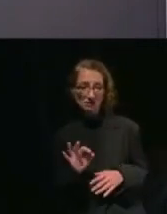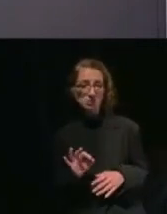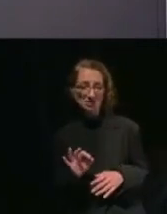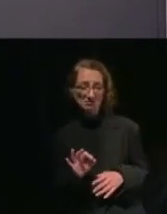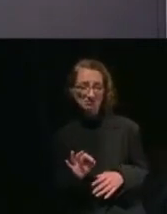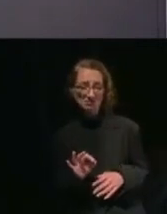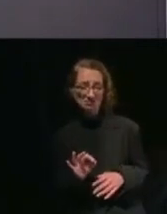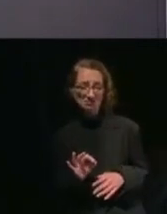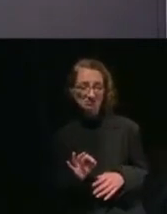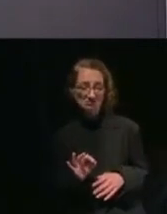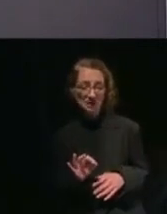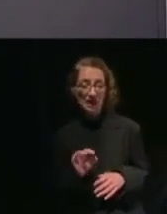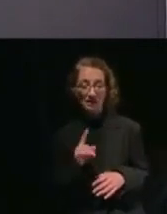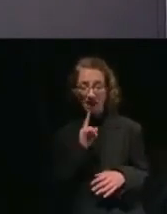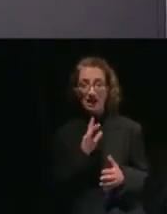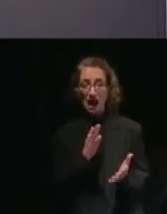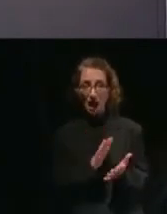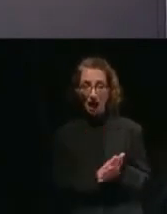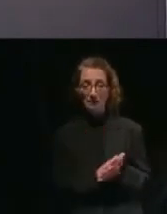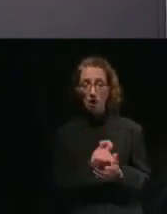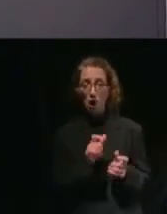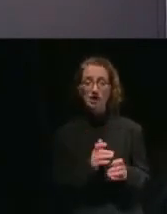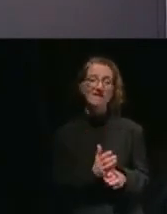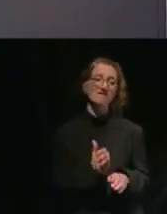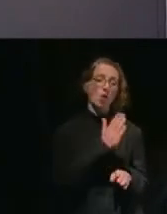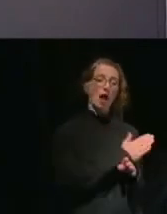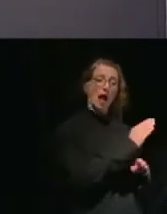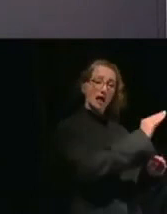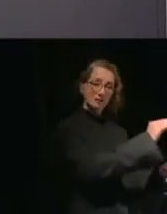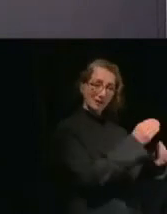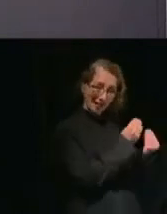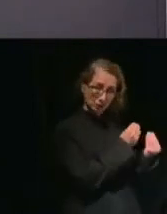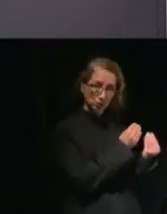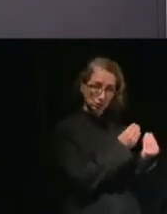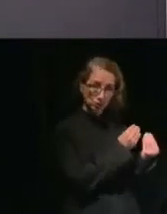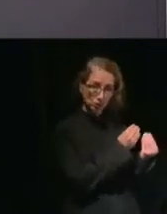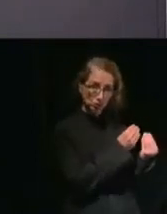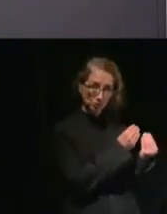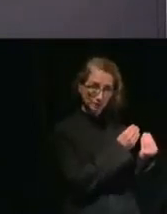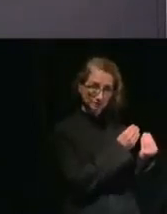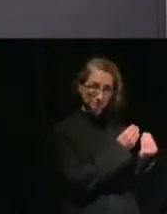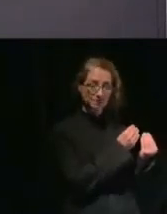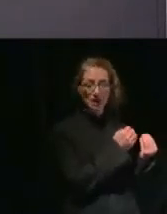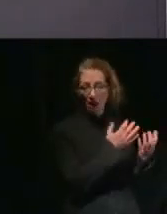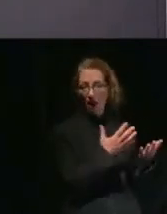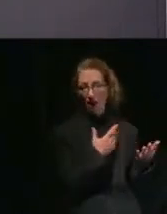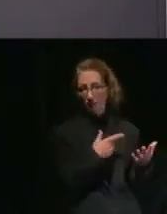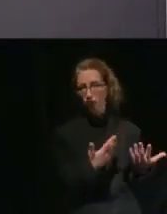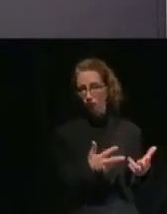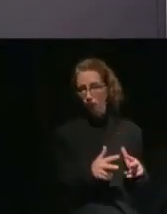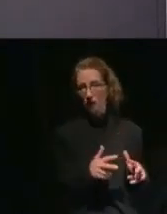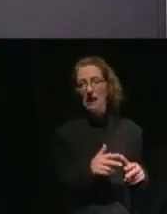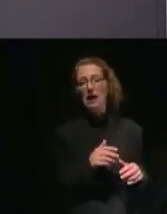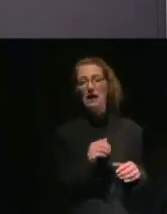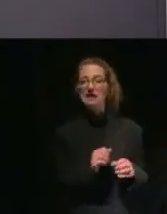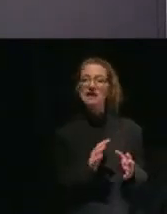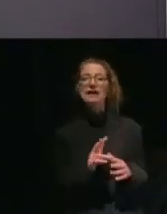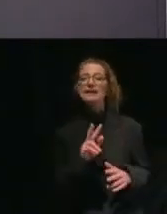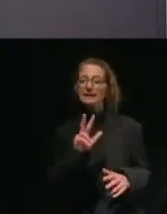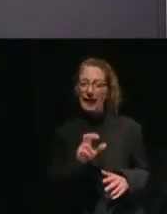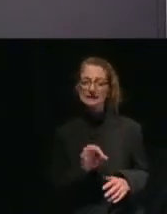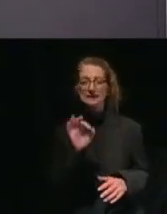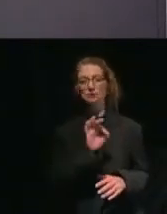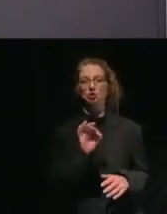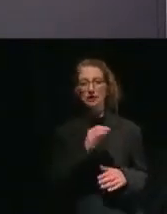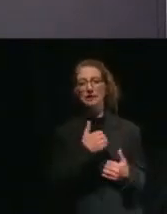for those where people sign up in advance, you get about 30% completion rate. So these figures are